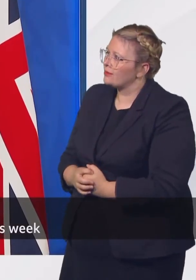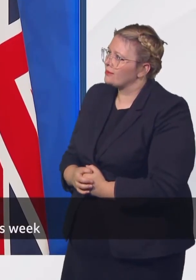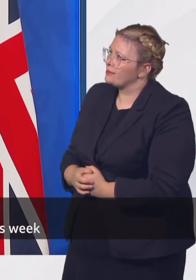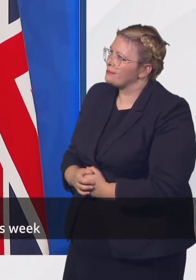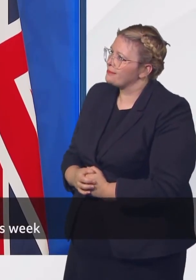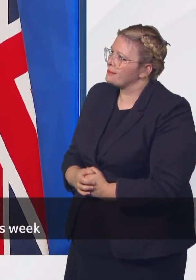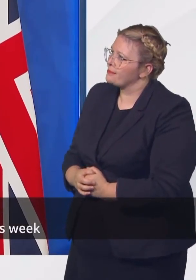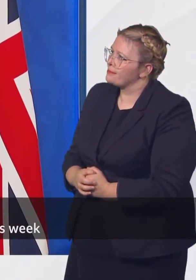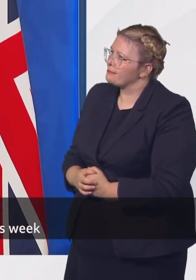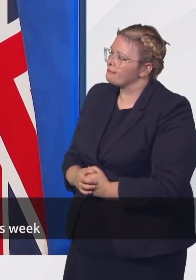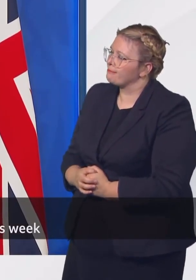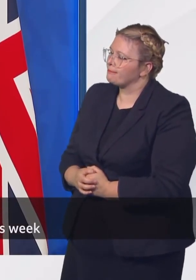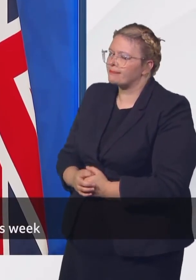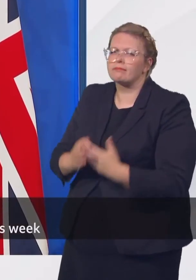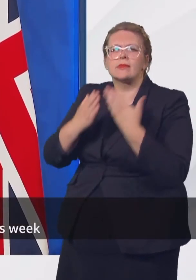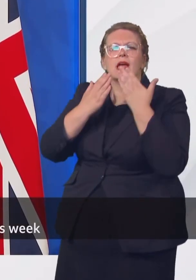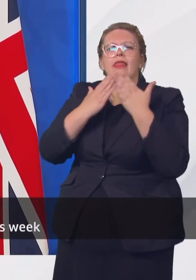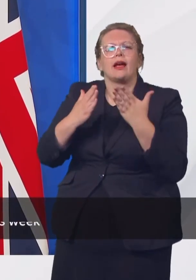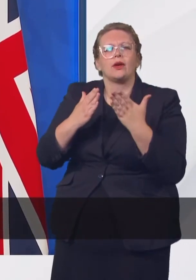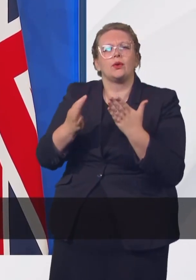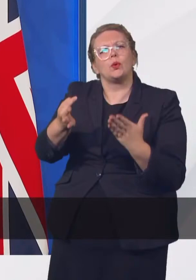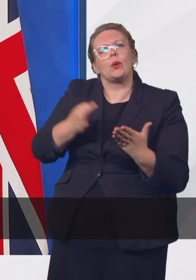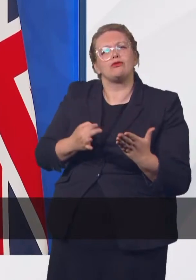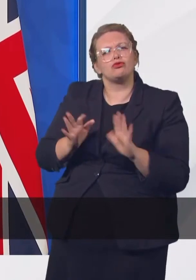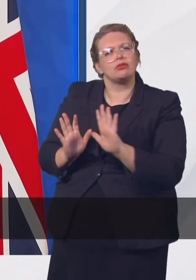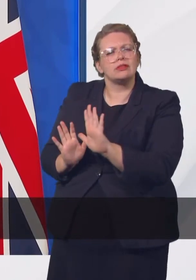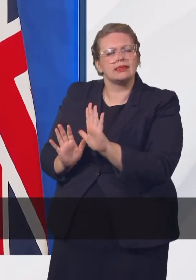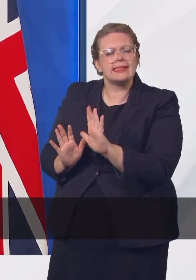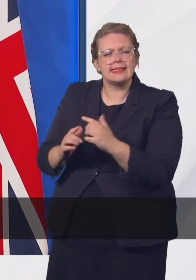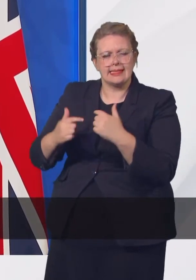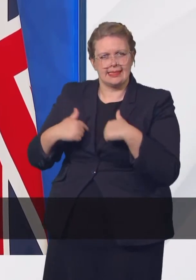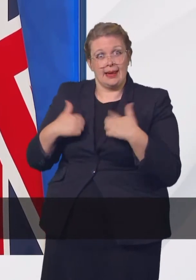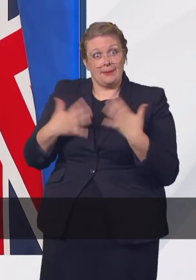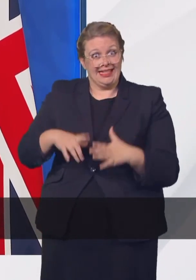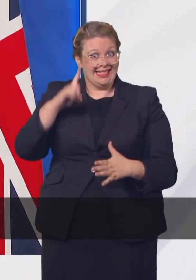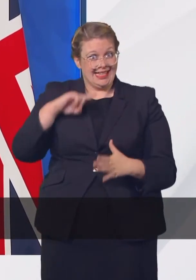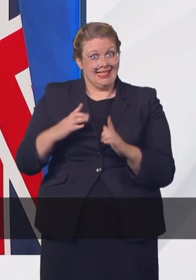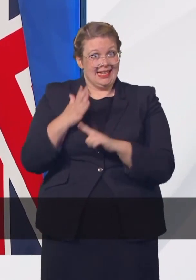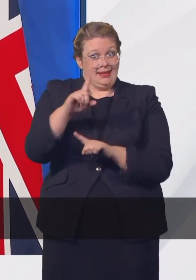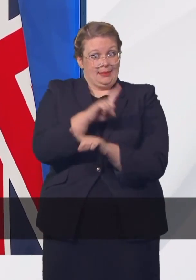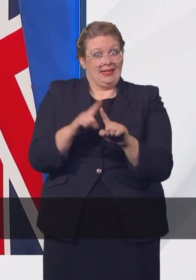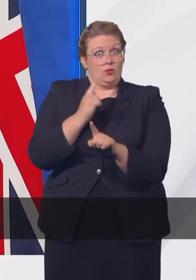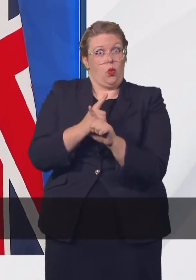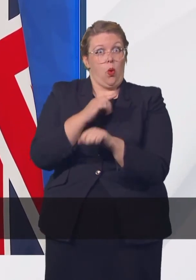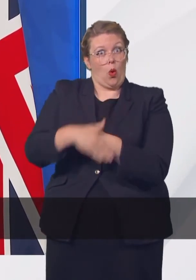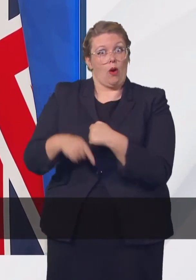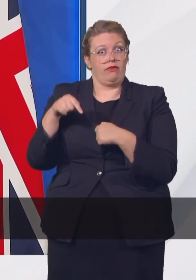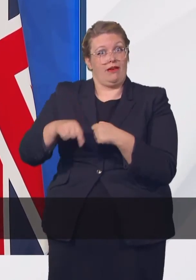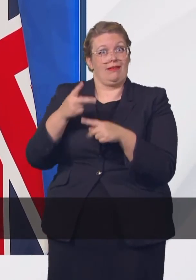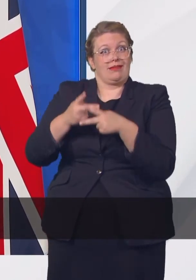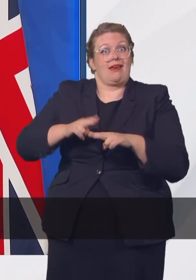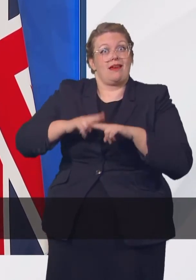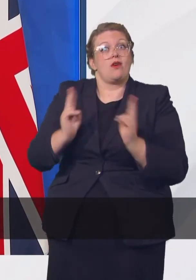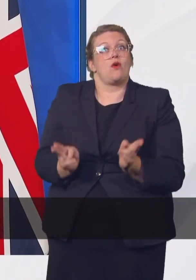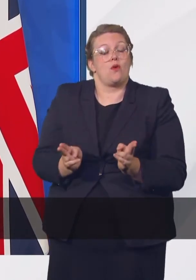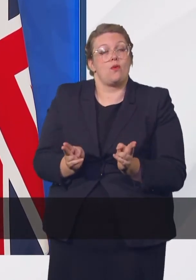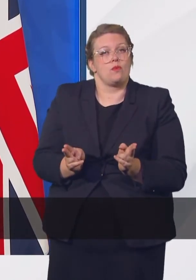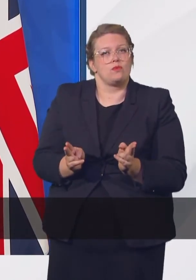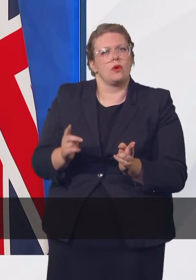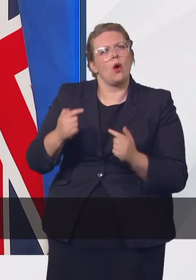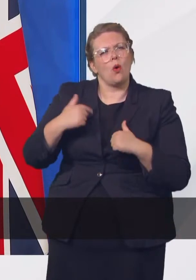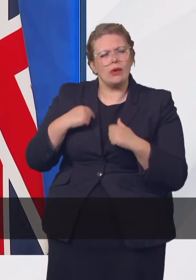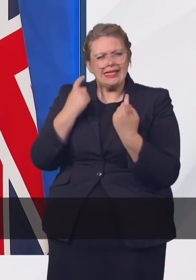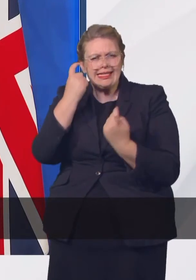it right now. And in fact, I had a meeting on this yesterday to make sure that we can get the rules